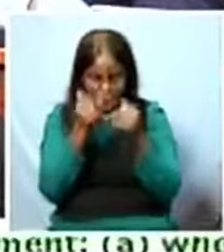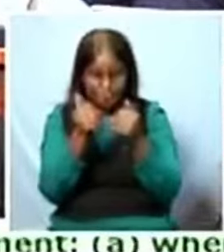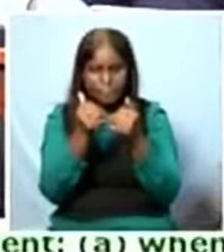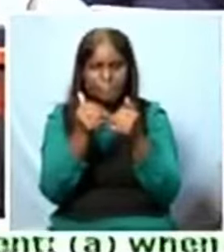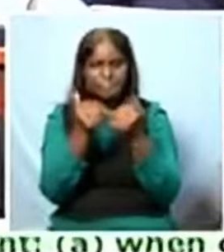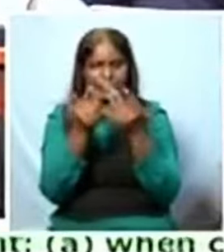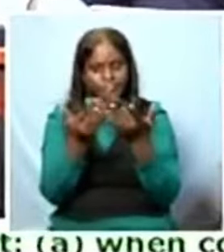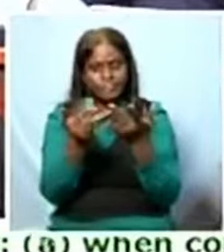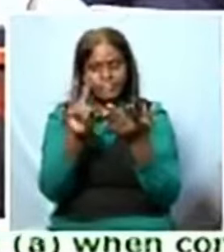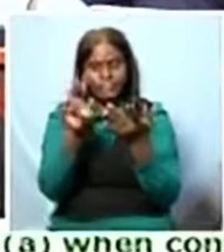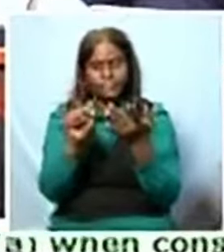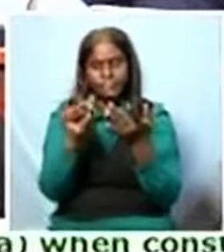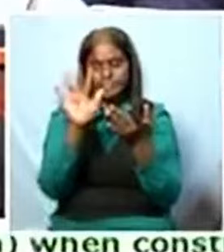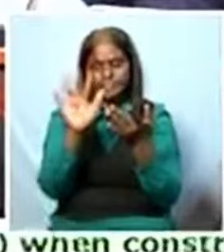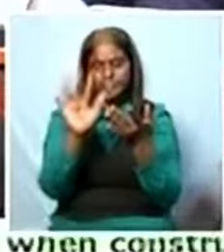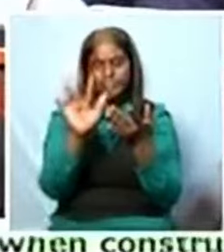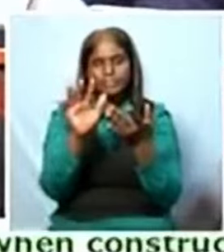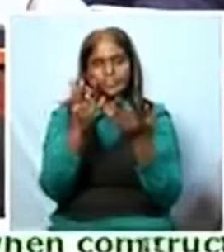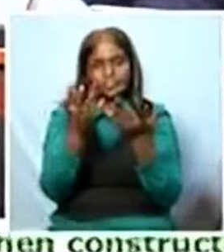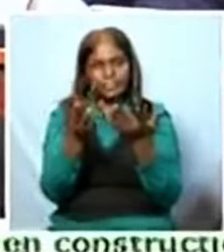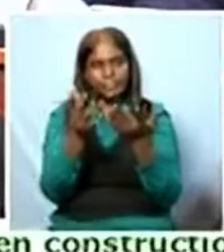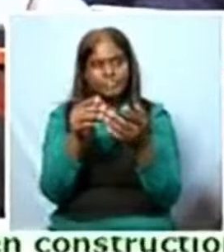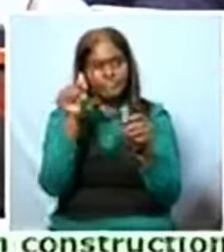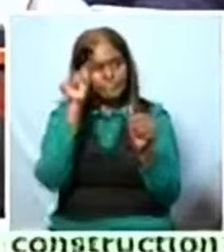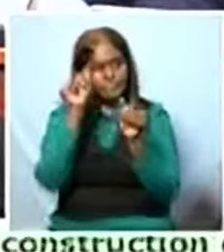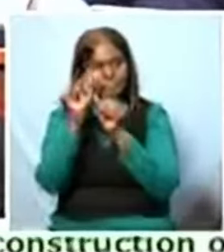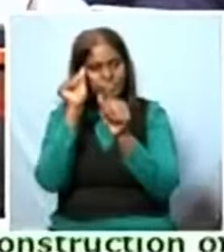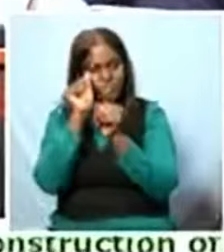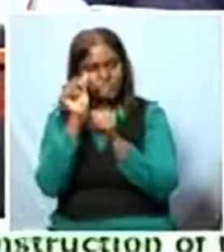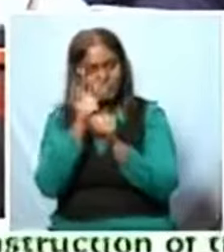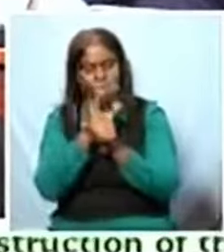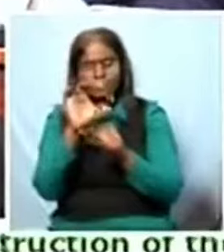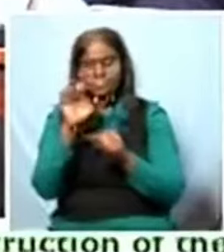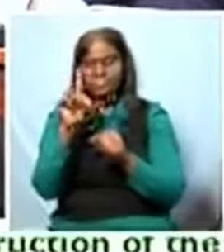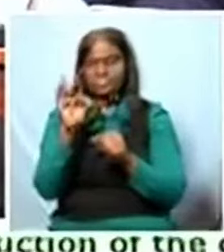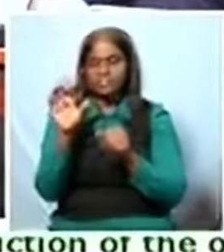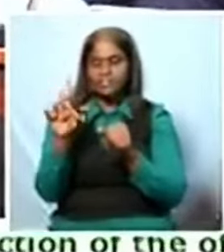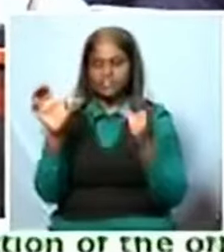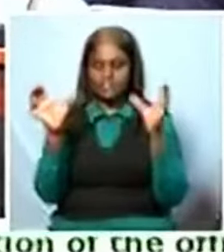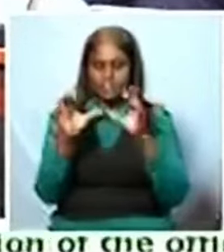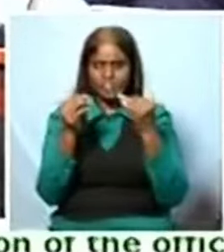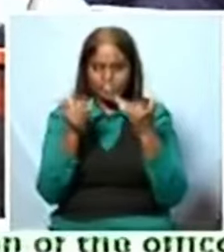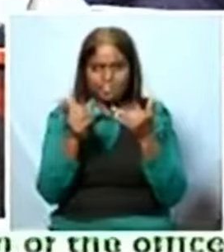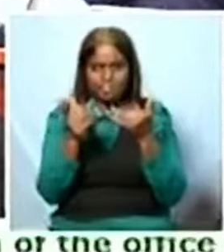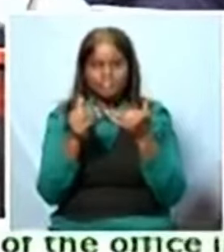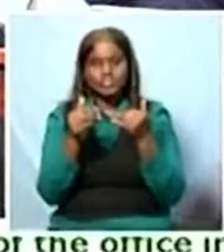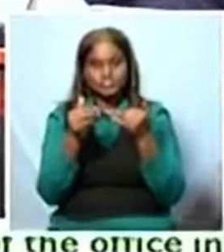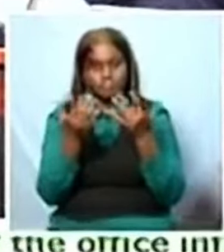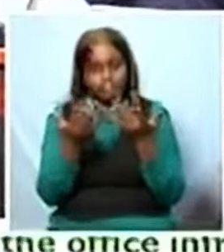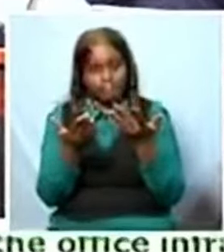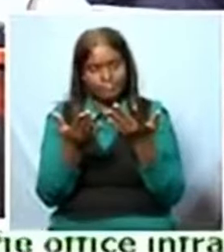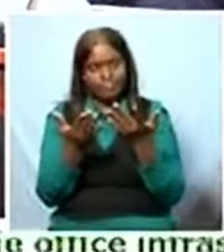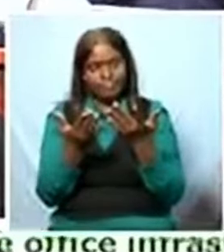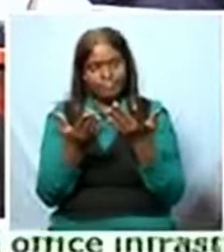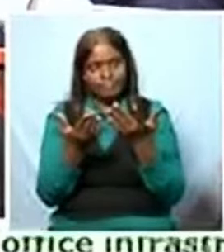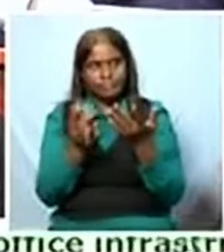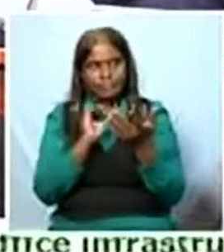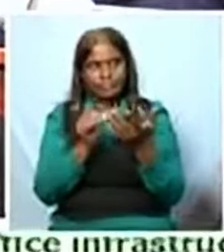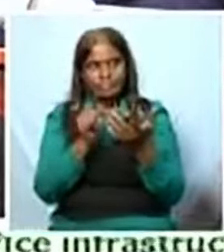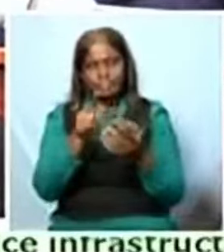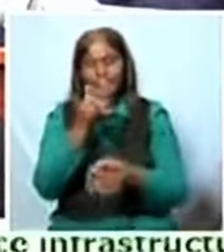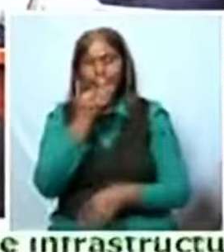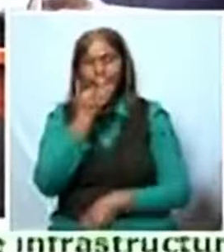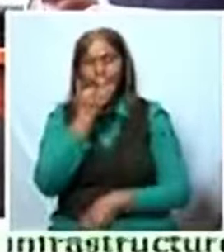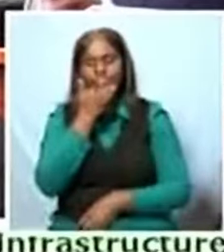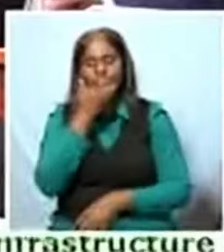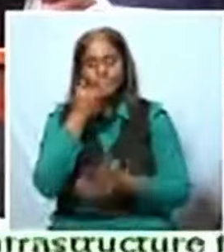with the 2.5, which was already agreed by the CDF committee, that is an offense. That is an offense.